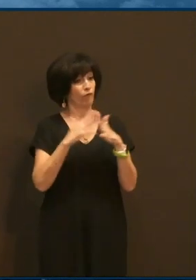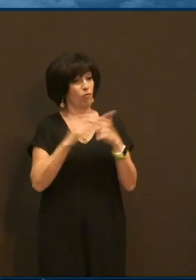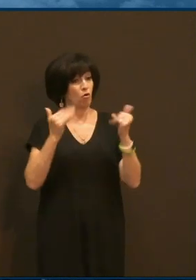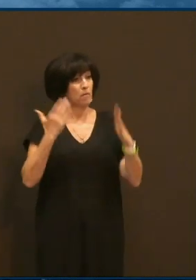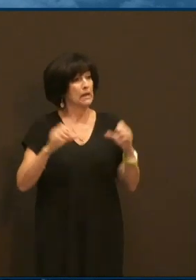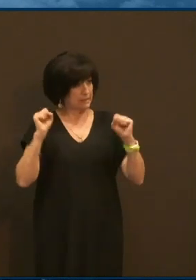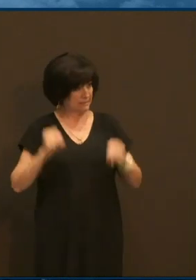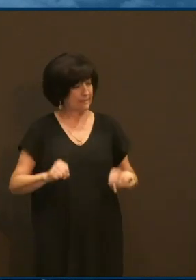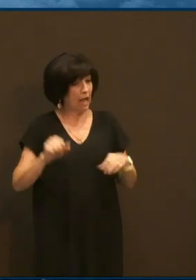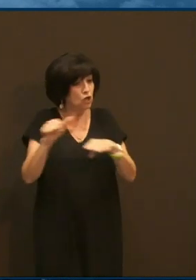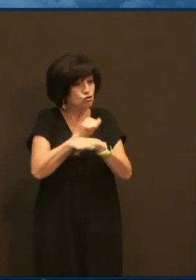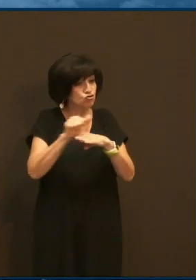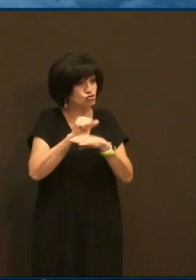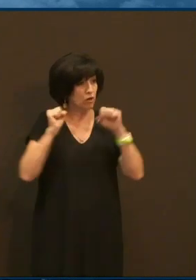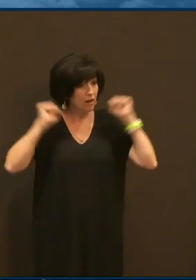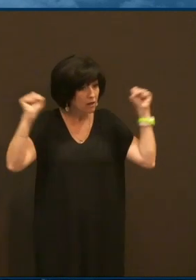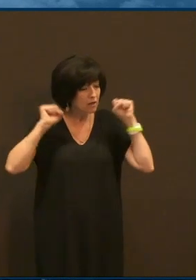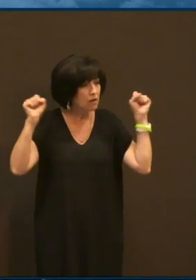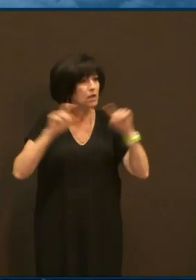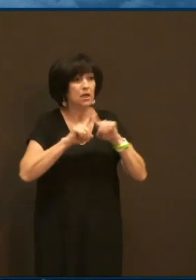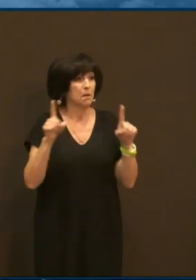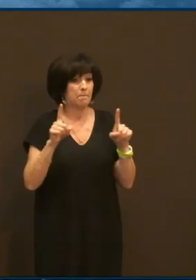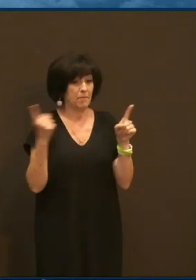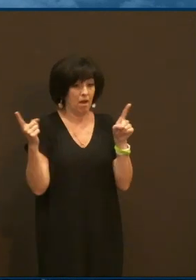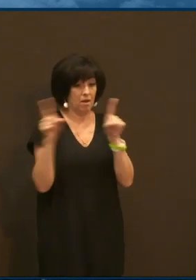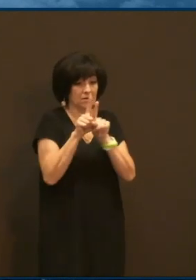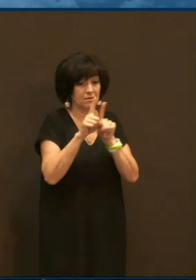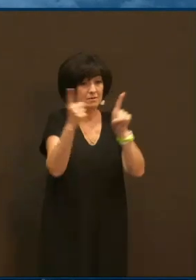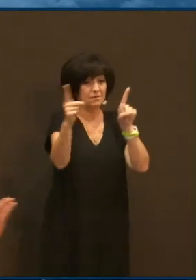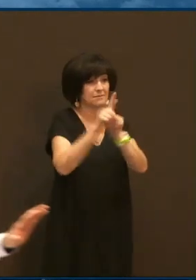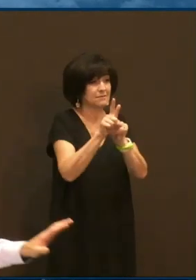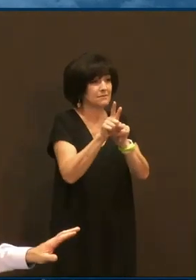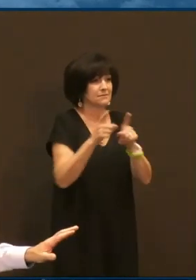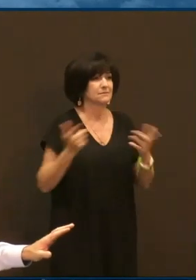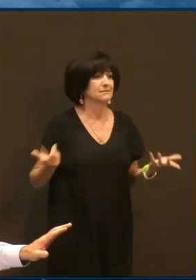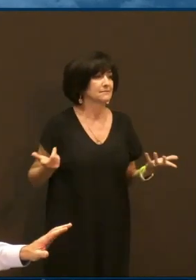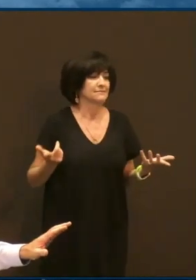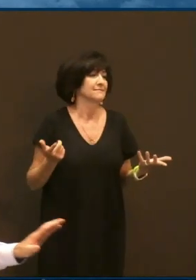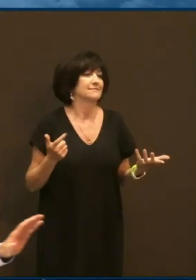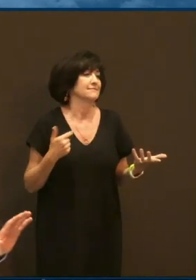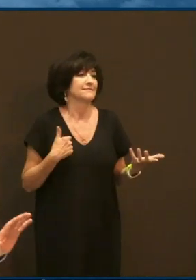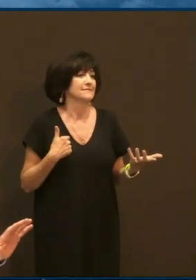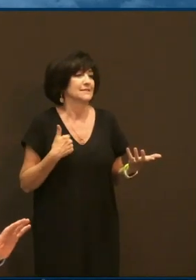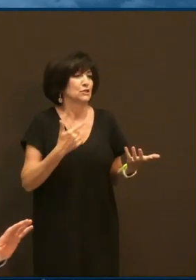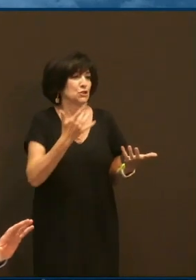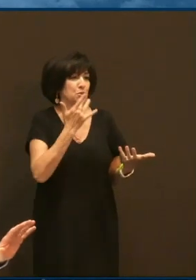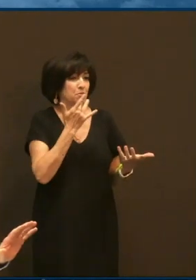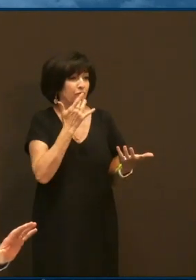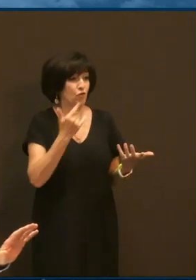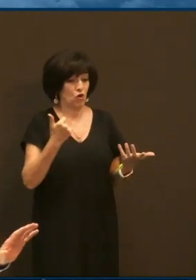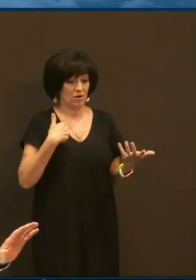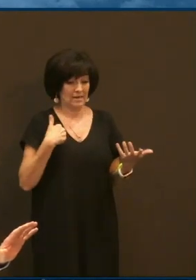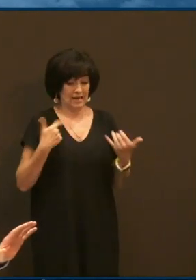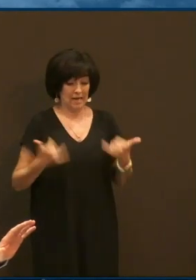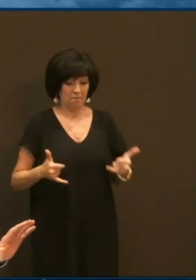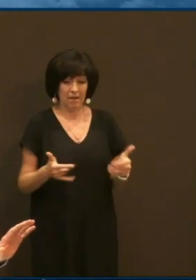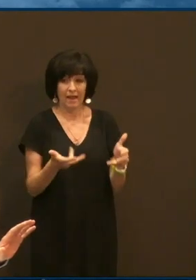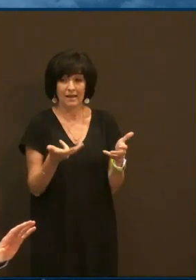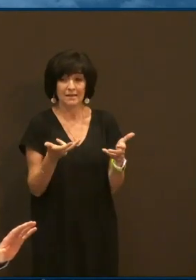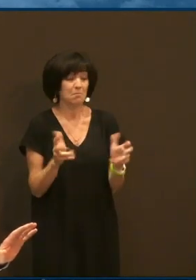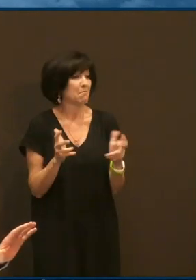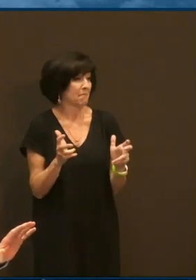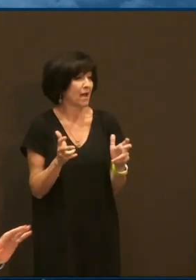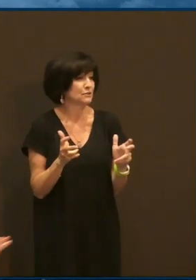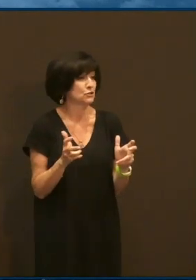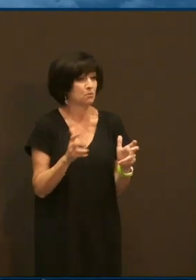make contact. I like the idea of a 6-foot radius around me if I was playing basketball, though. I think I'd be a much